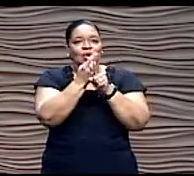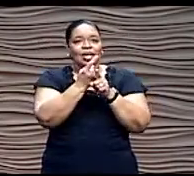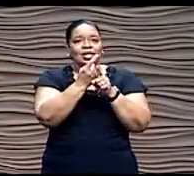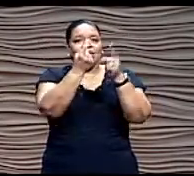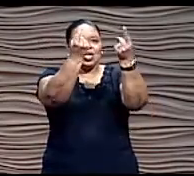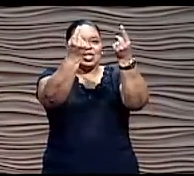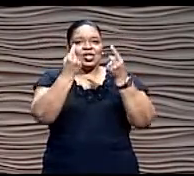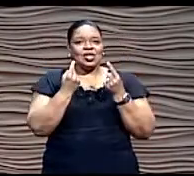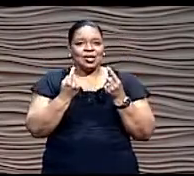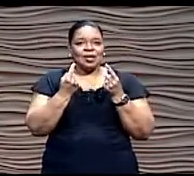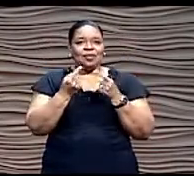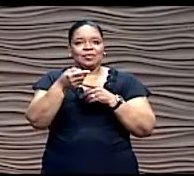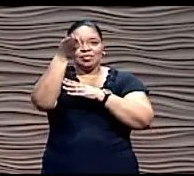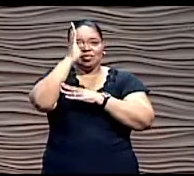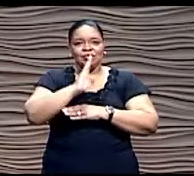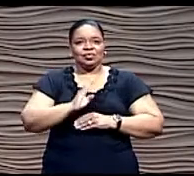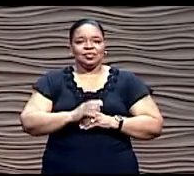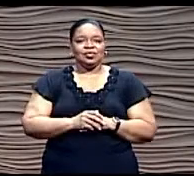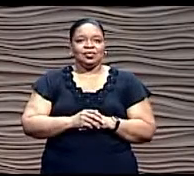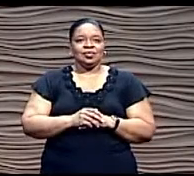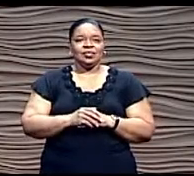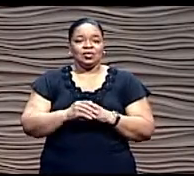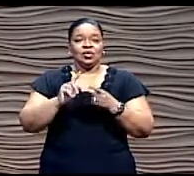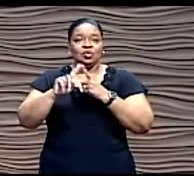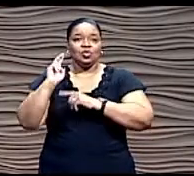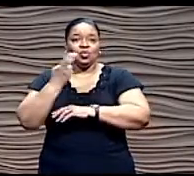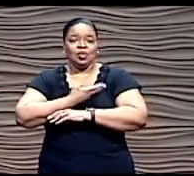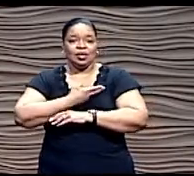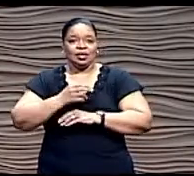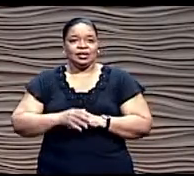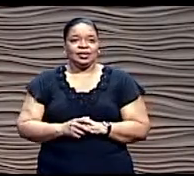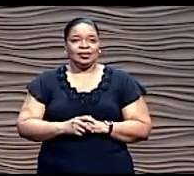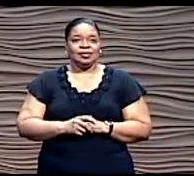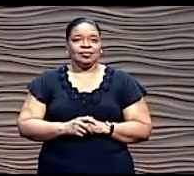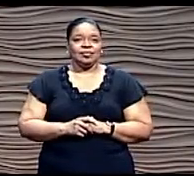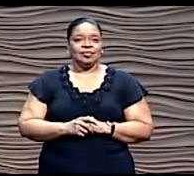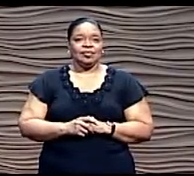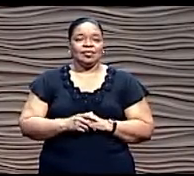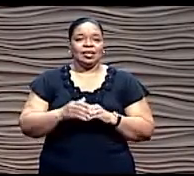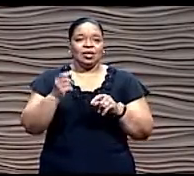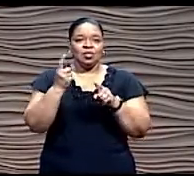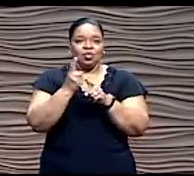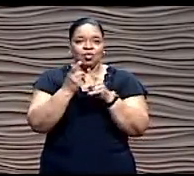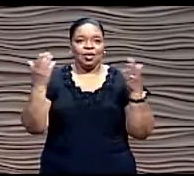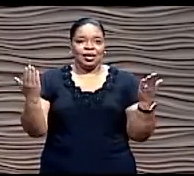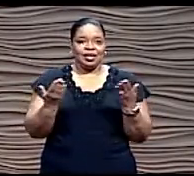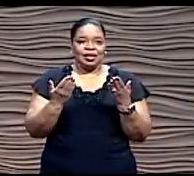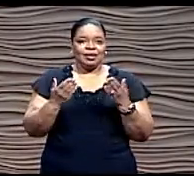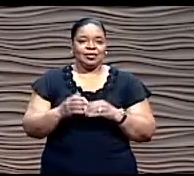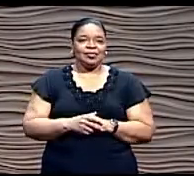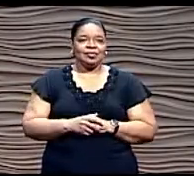has come down to us right here.